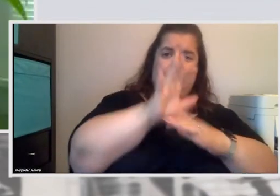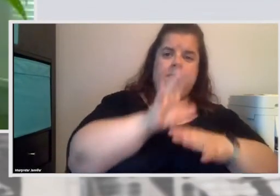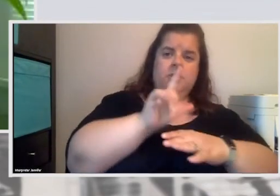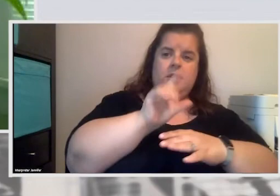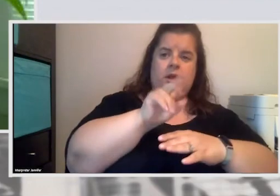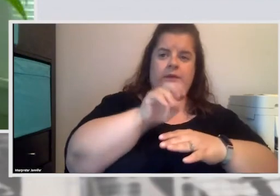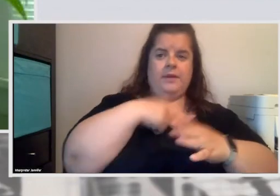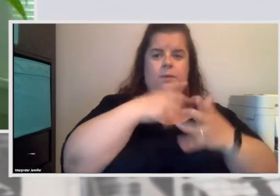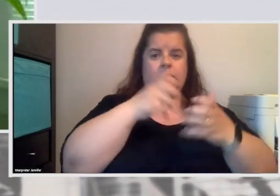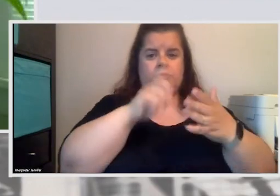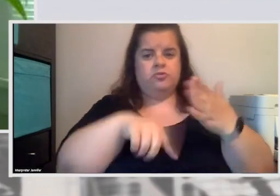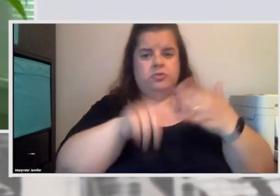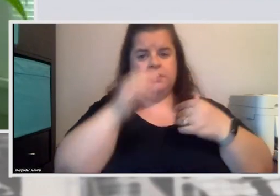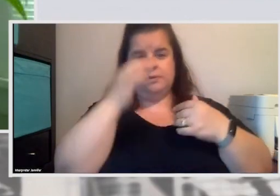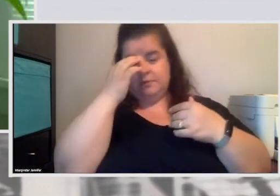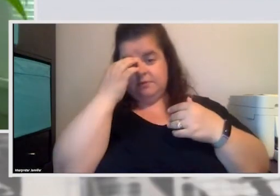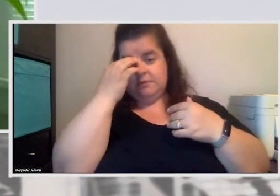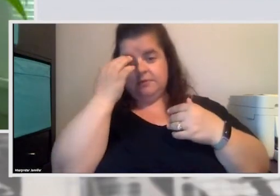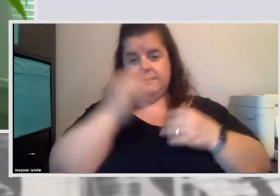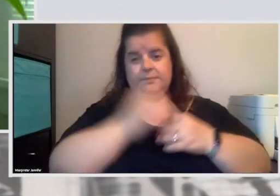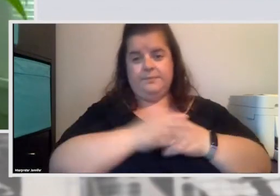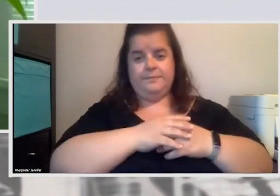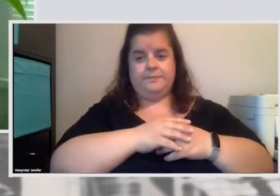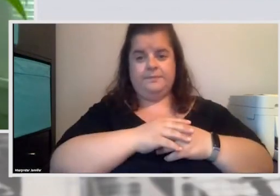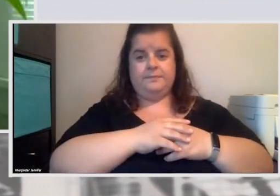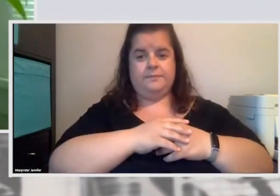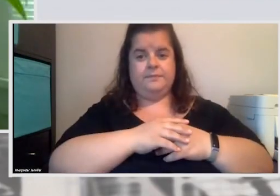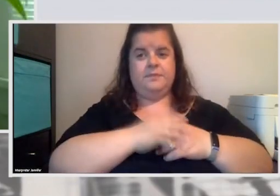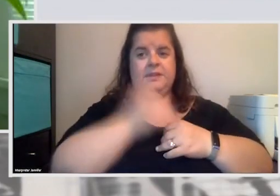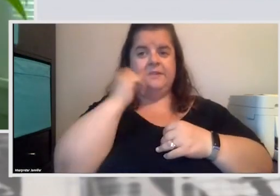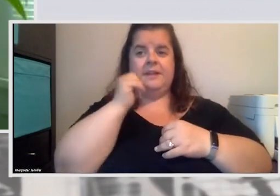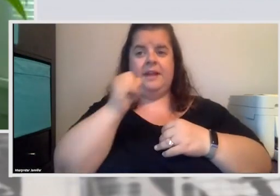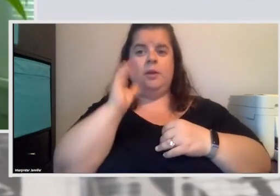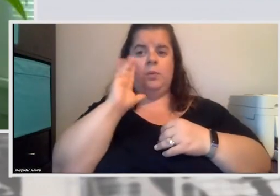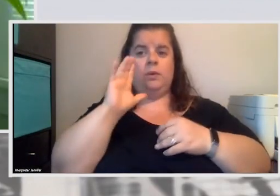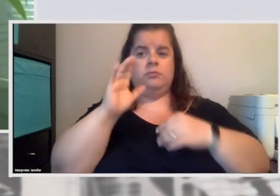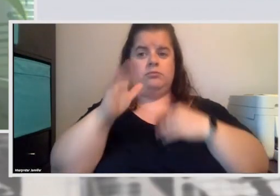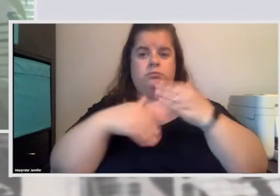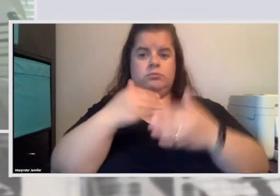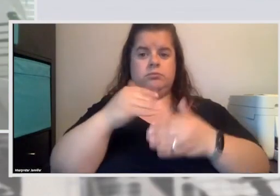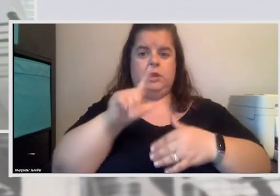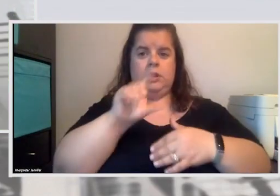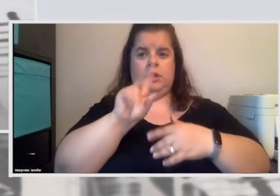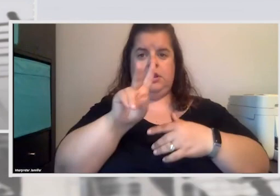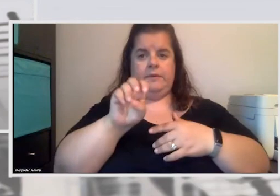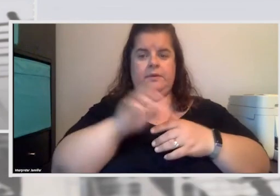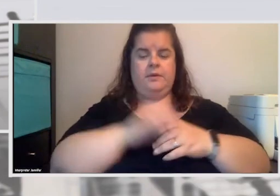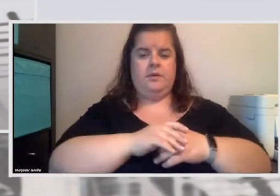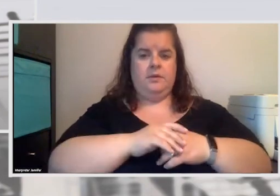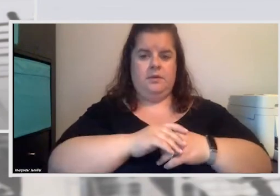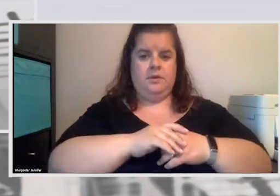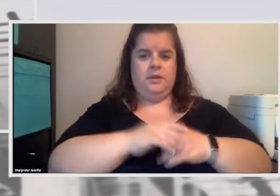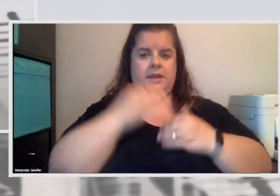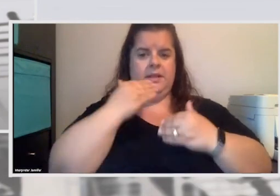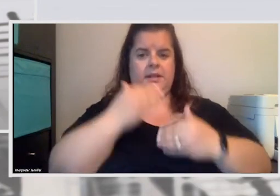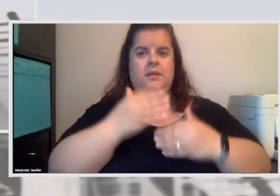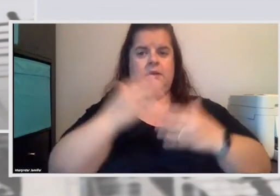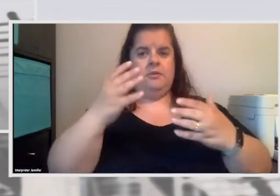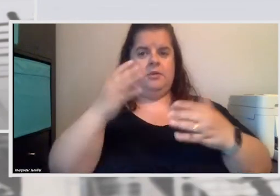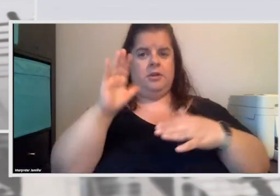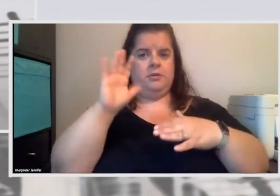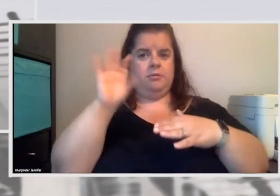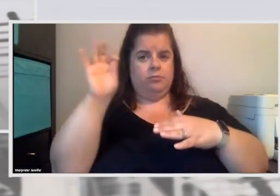and make sure. If not, we can move on to some written questions. Pastor Love. Yes, sir. Thank you very much. Praise the Lord,